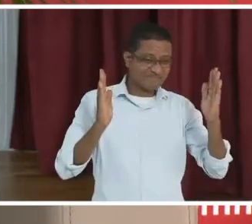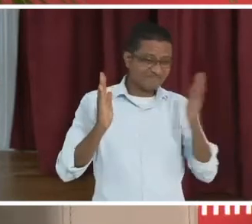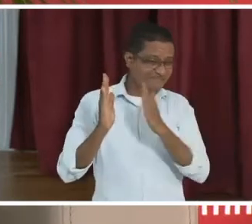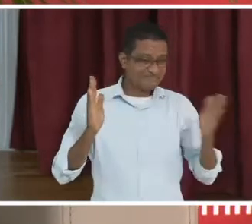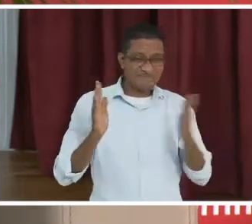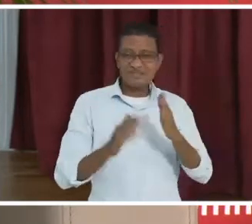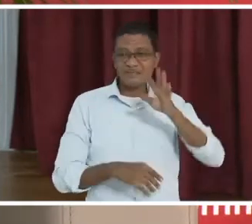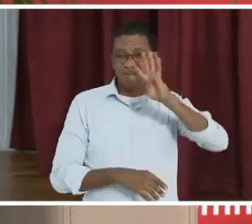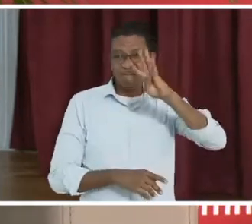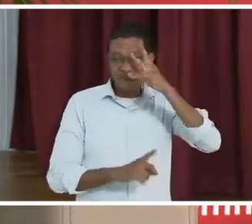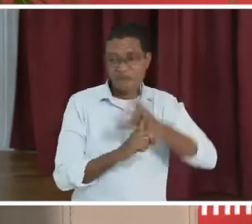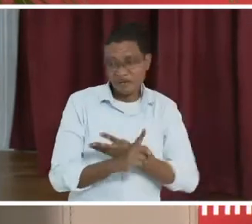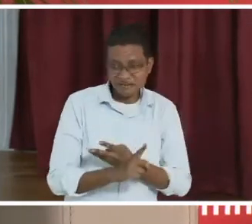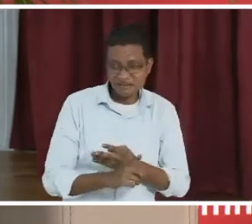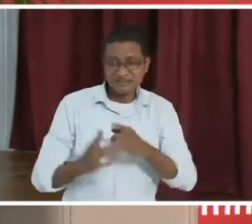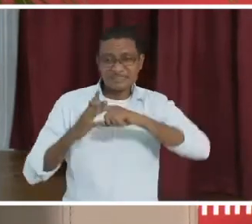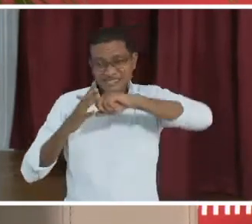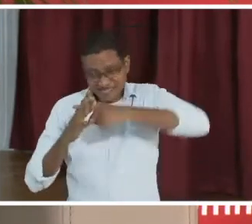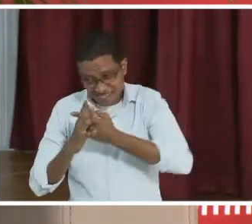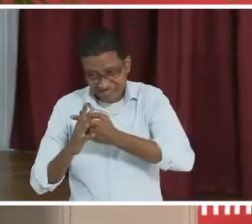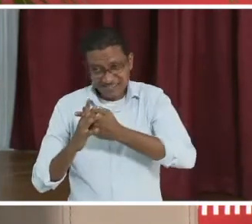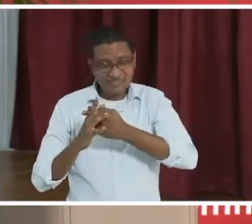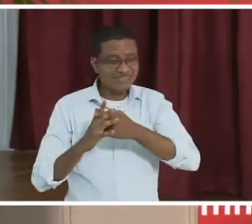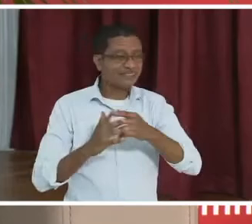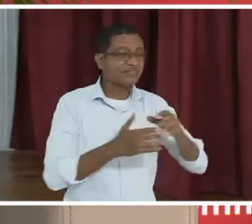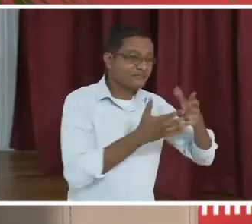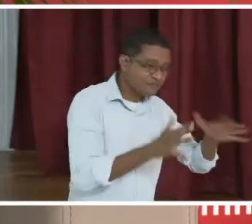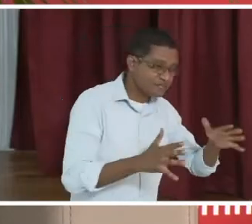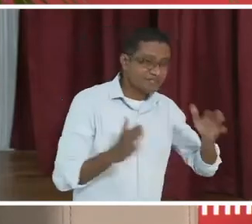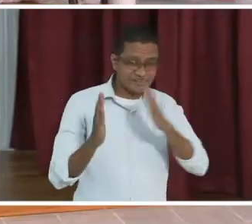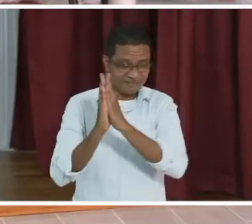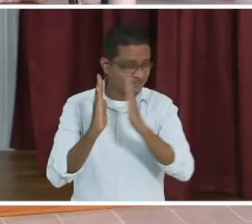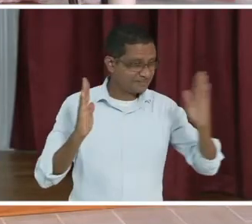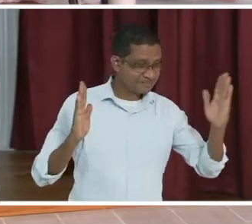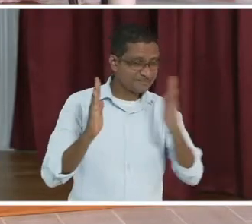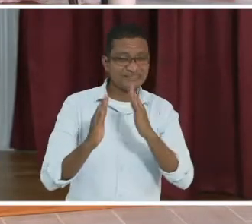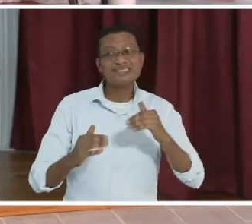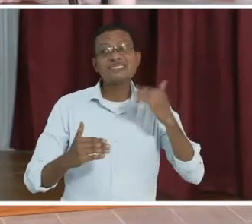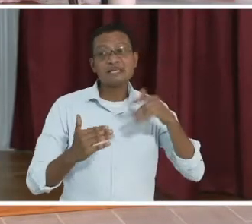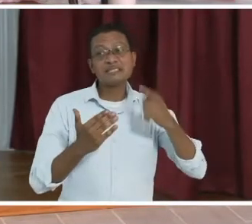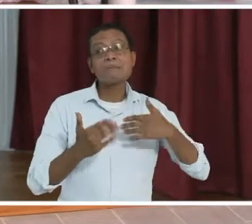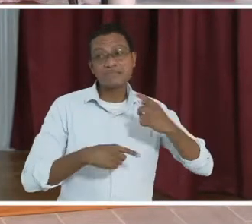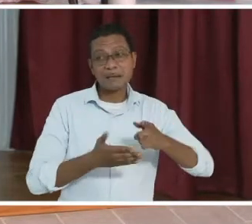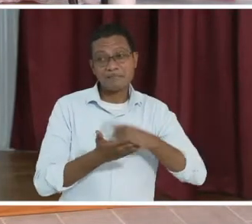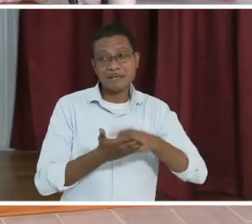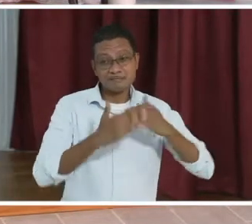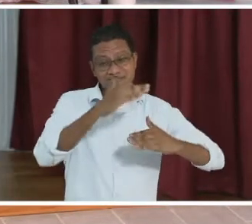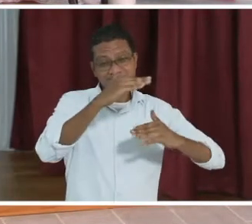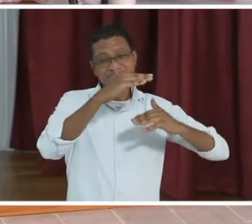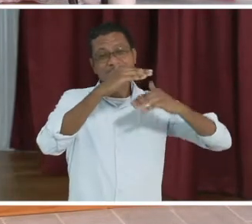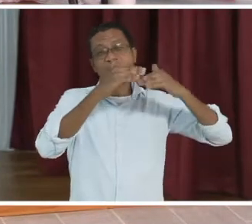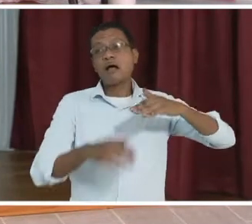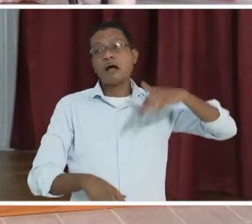to start and finish the entire process. And of course, depending on whether or not persons submit their documents on time, that